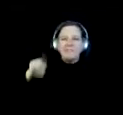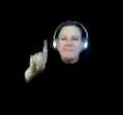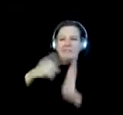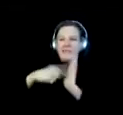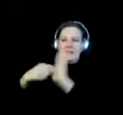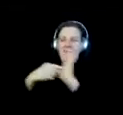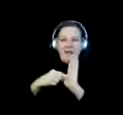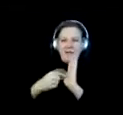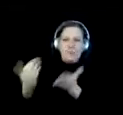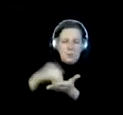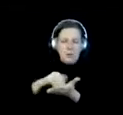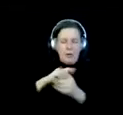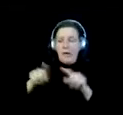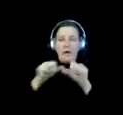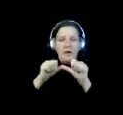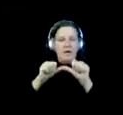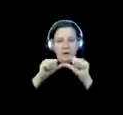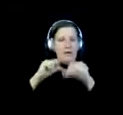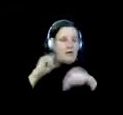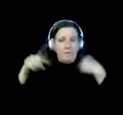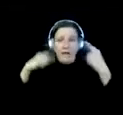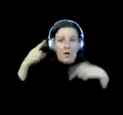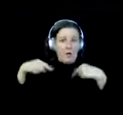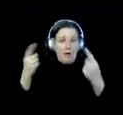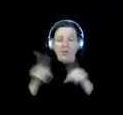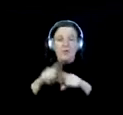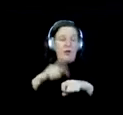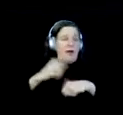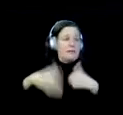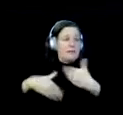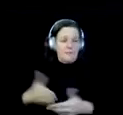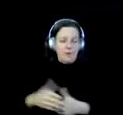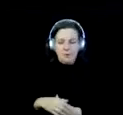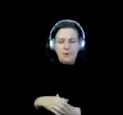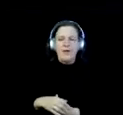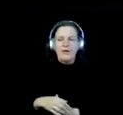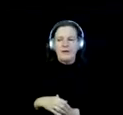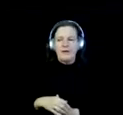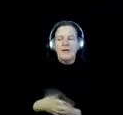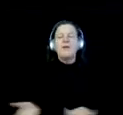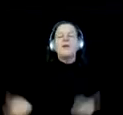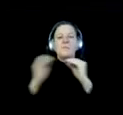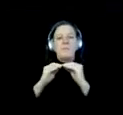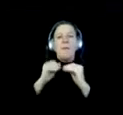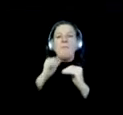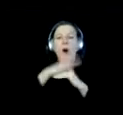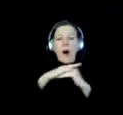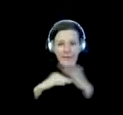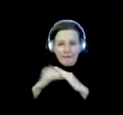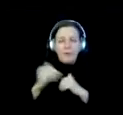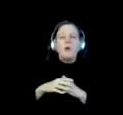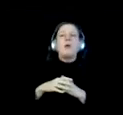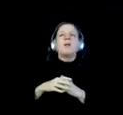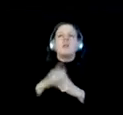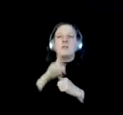keeps getting crazier and crazier as time goes on, and more uncomfortable. But I didn't quite know,